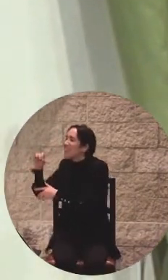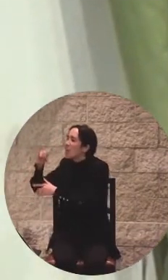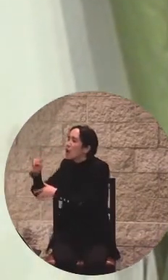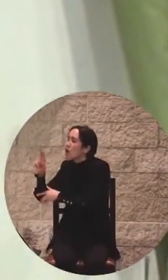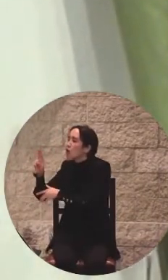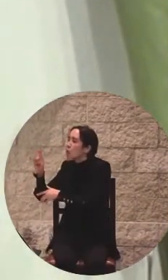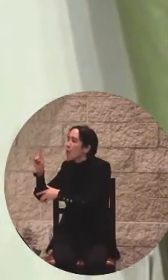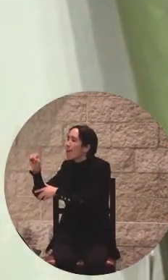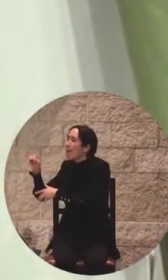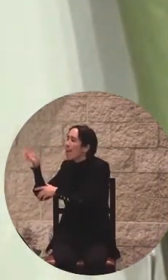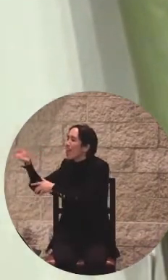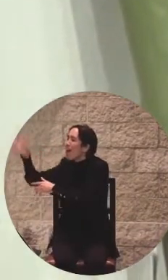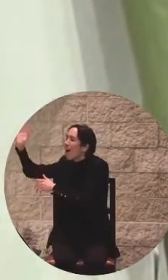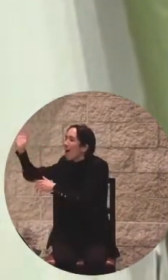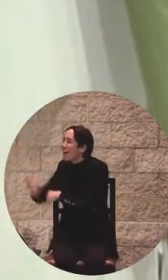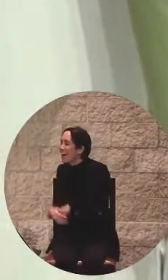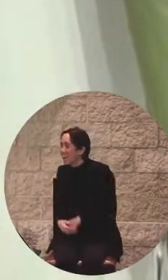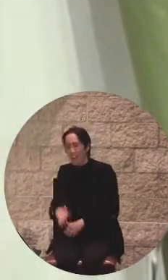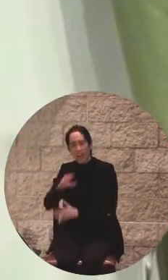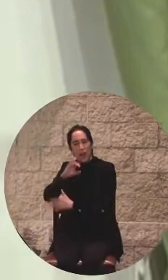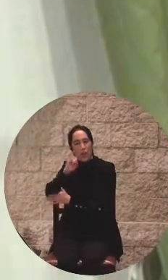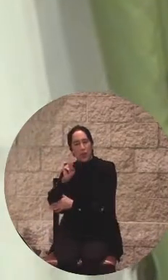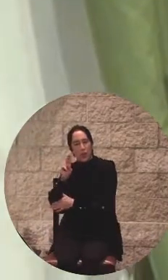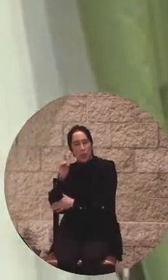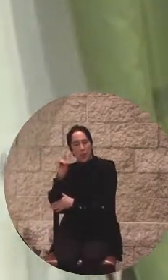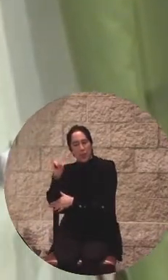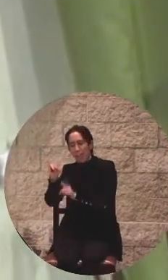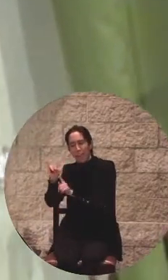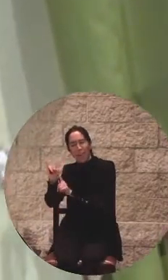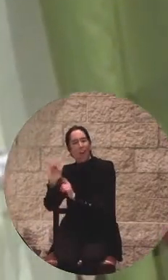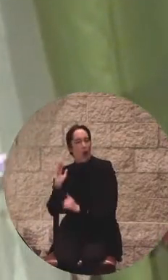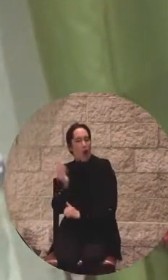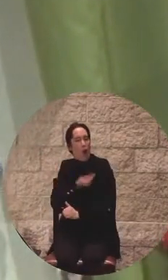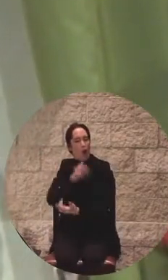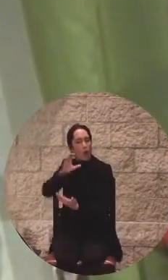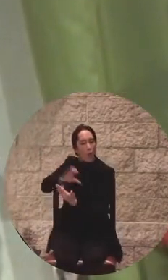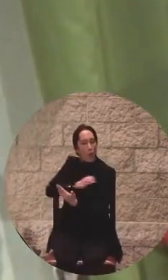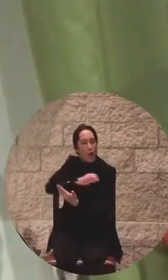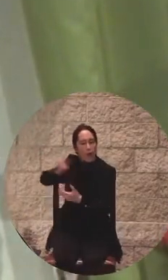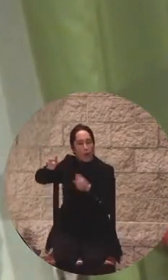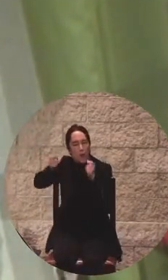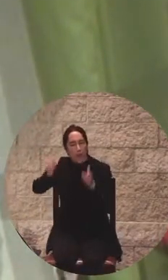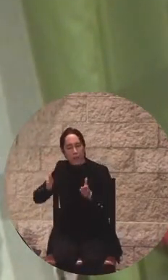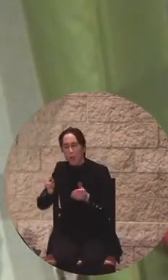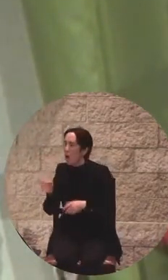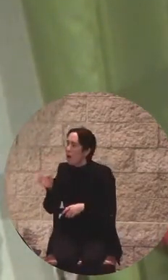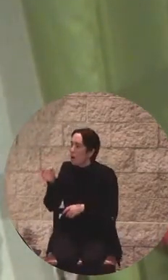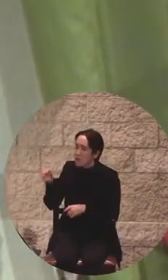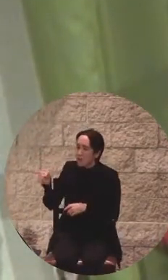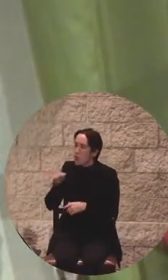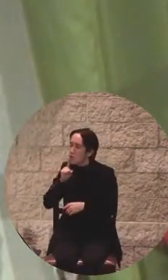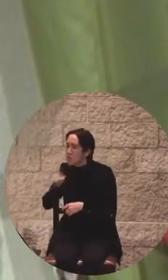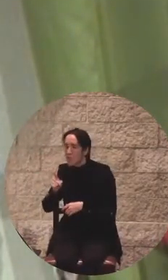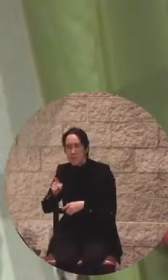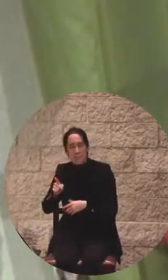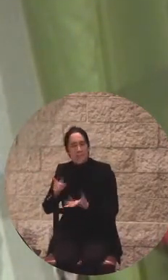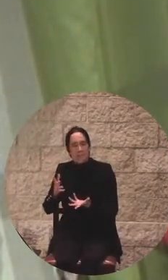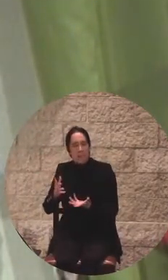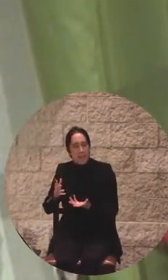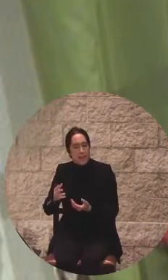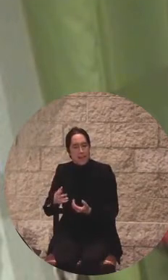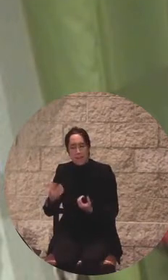Judi has been juggling and tap dancing and embracing technology to turn the choir and the quartet